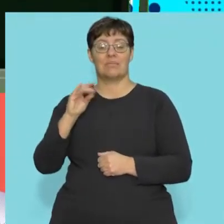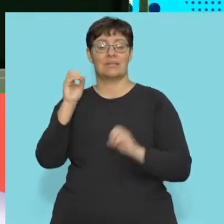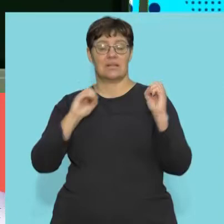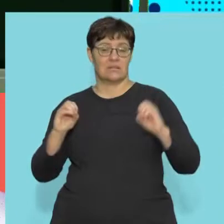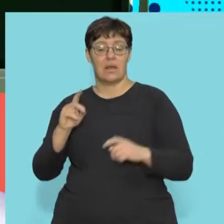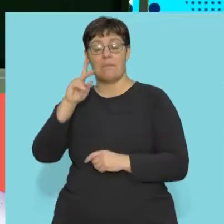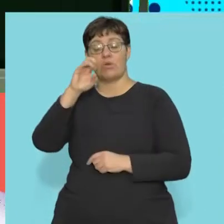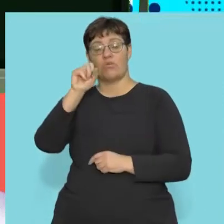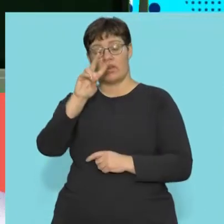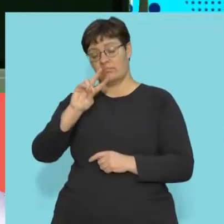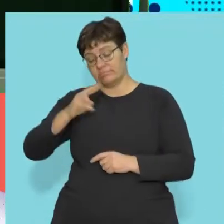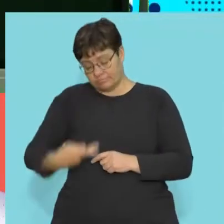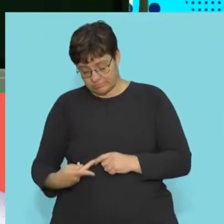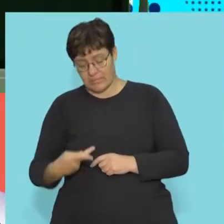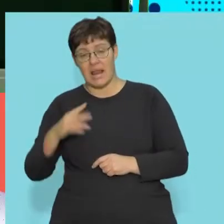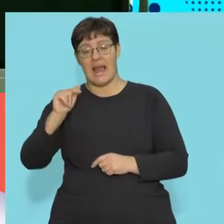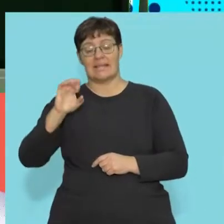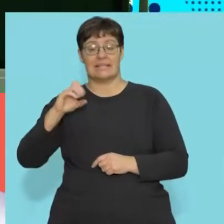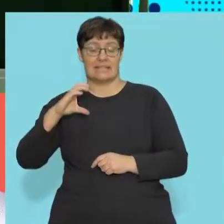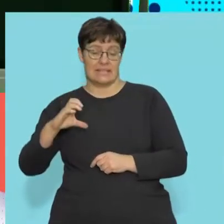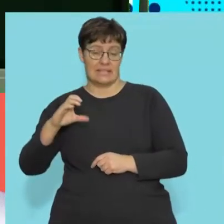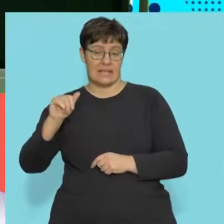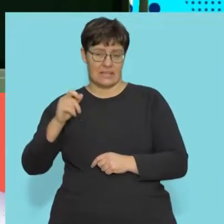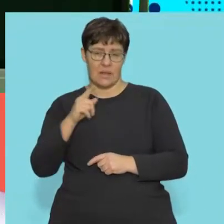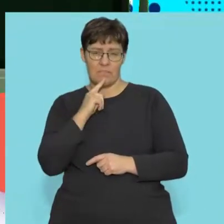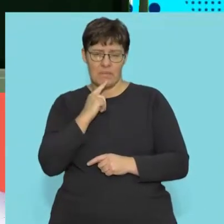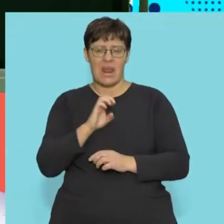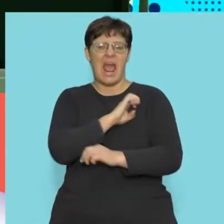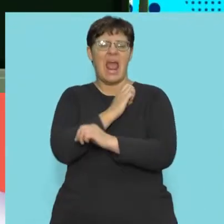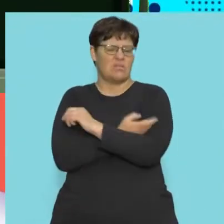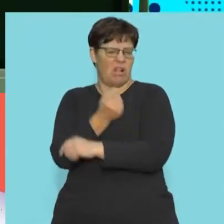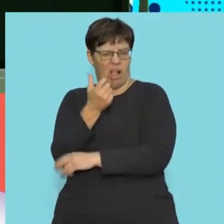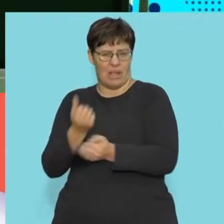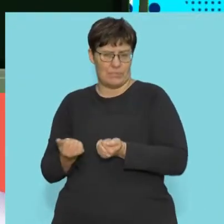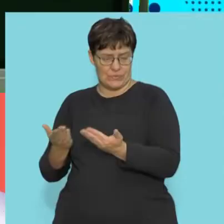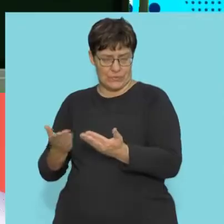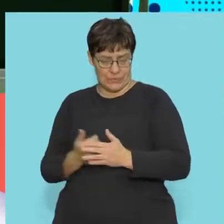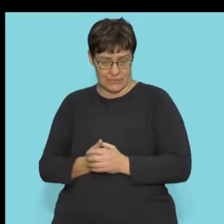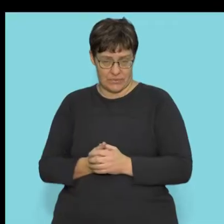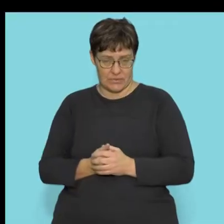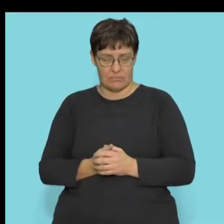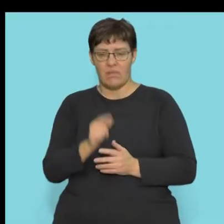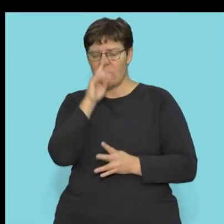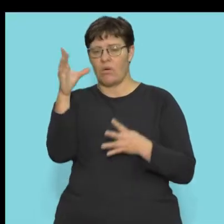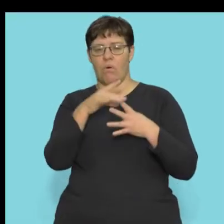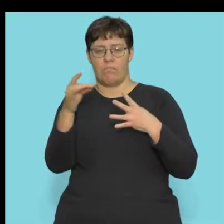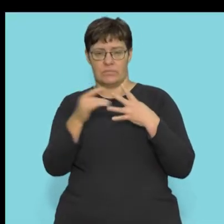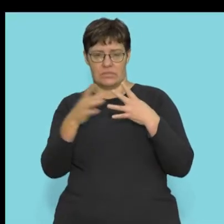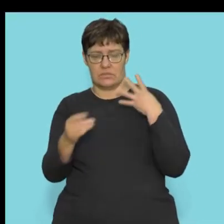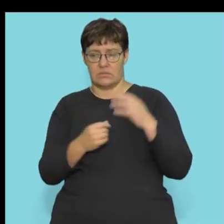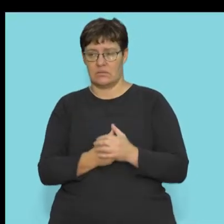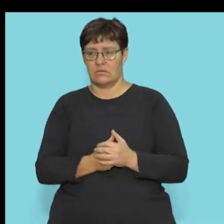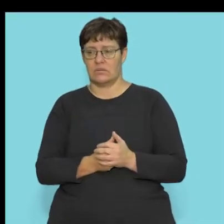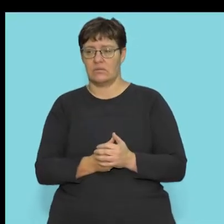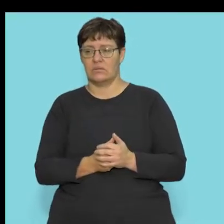the pyruvic acid can be converted into lactic acid, producing some energy. Let's look at the options. So does it occur